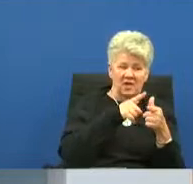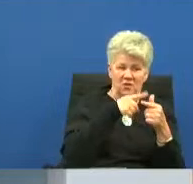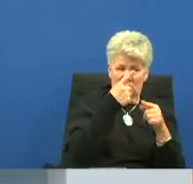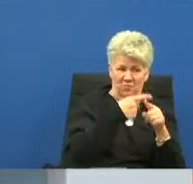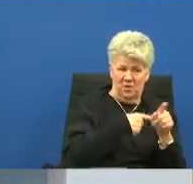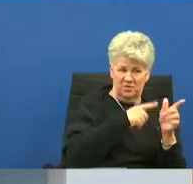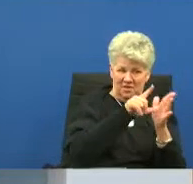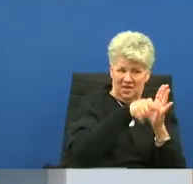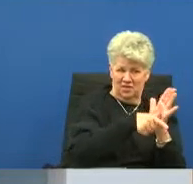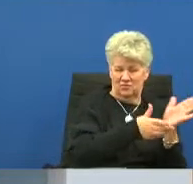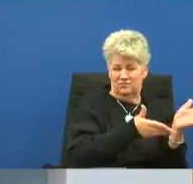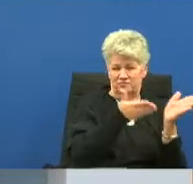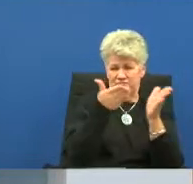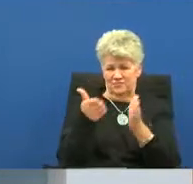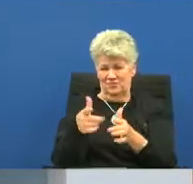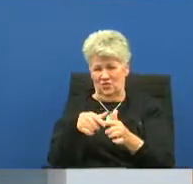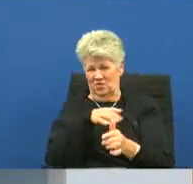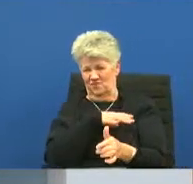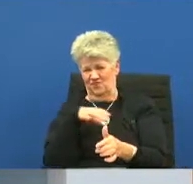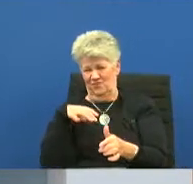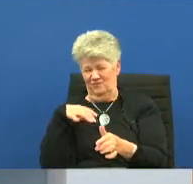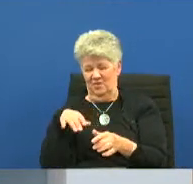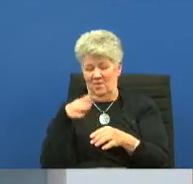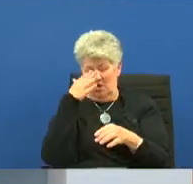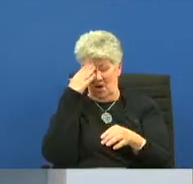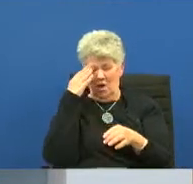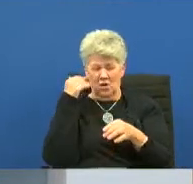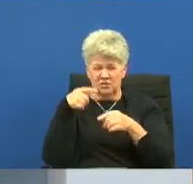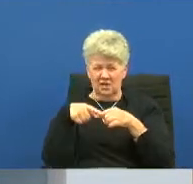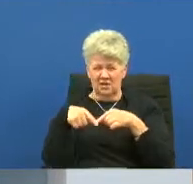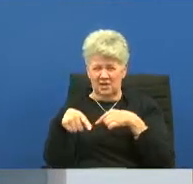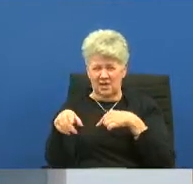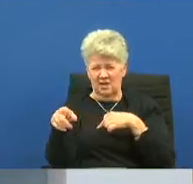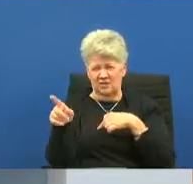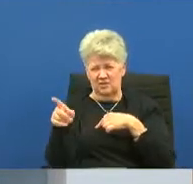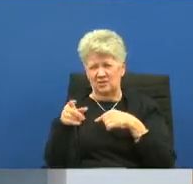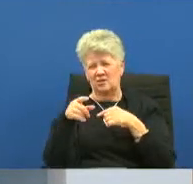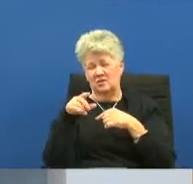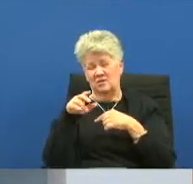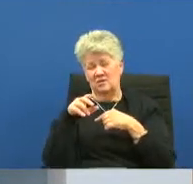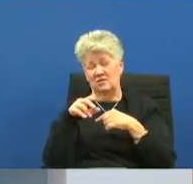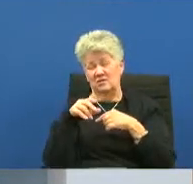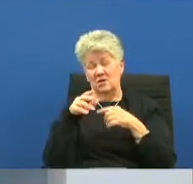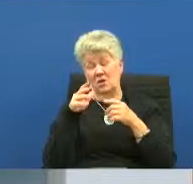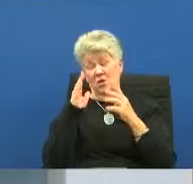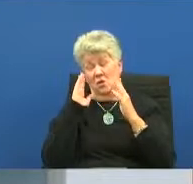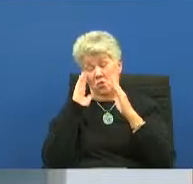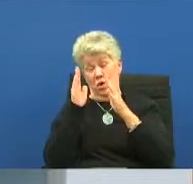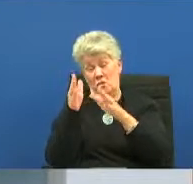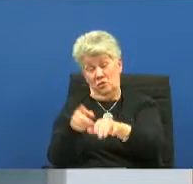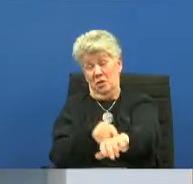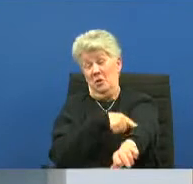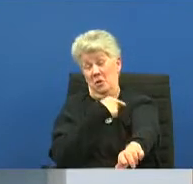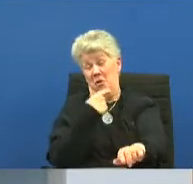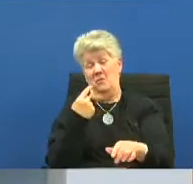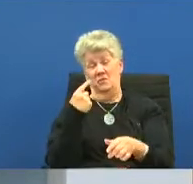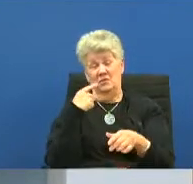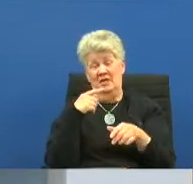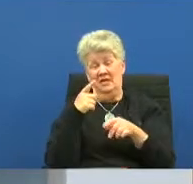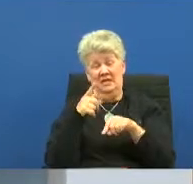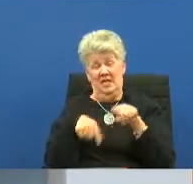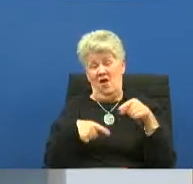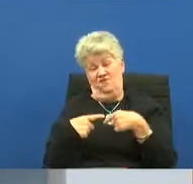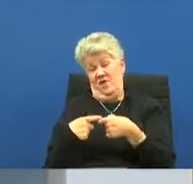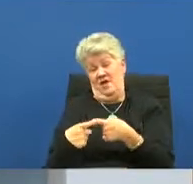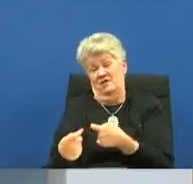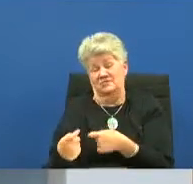the length of this street, collecting those signatures likely will take some time, and we would have to verify it. So once